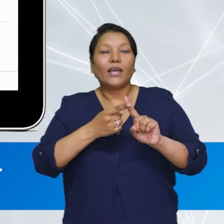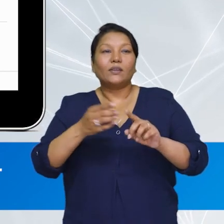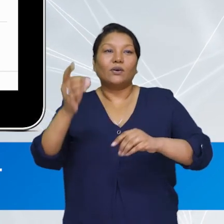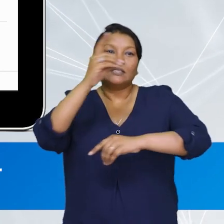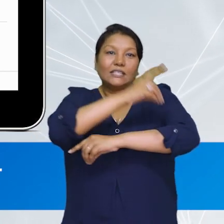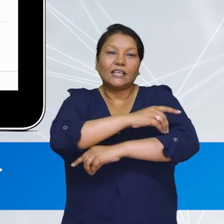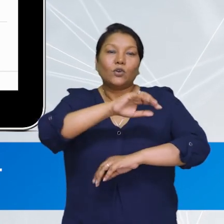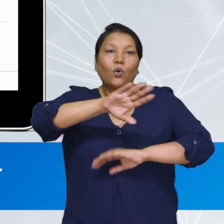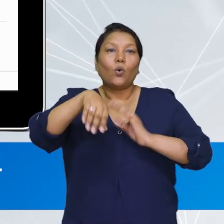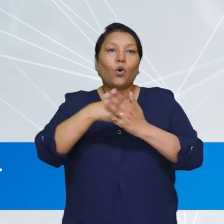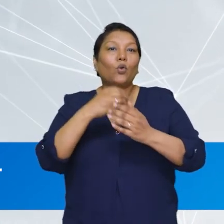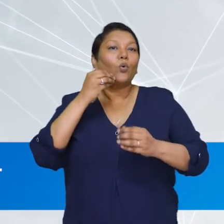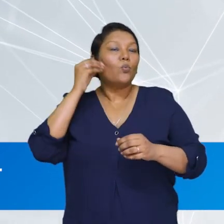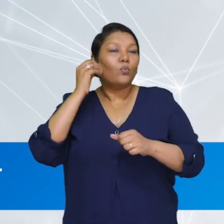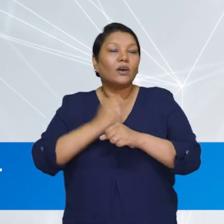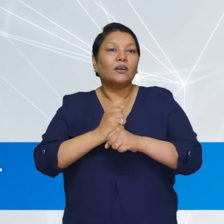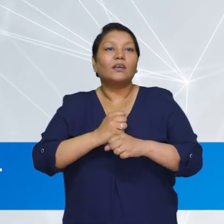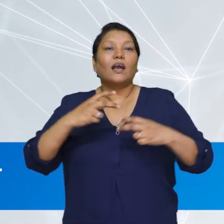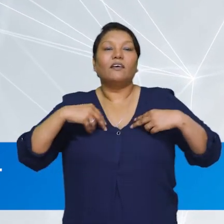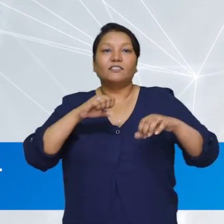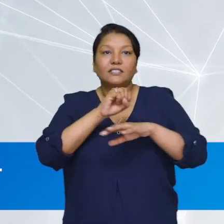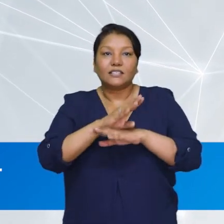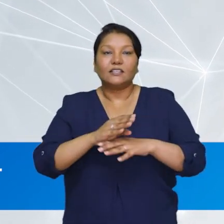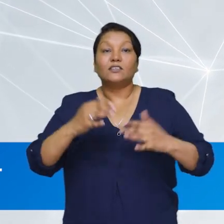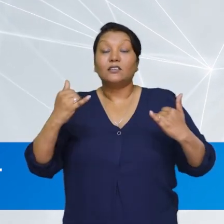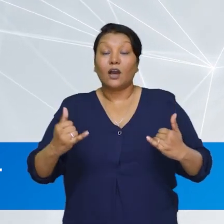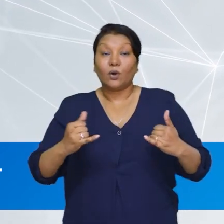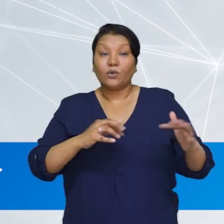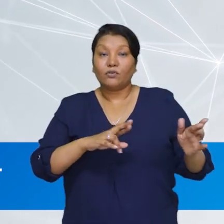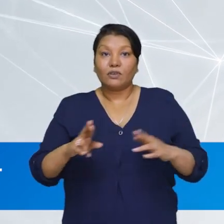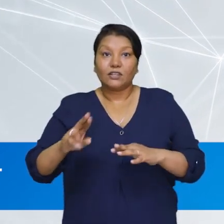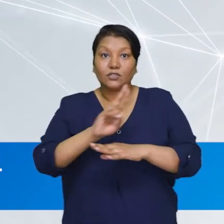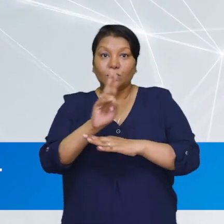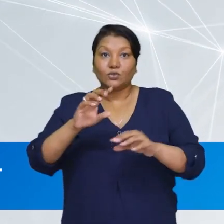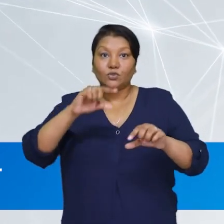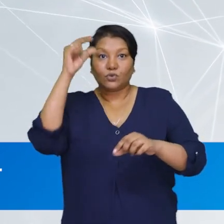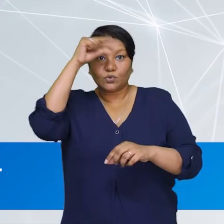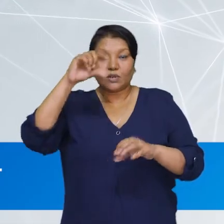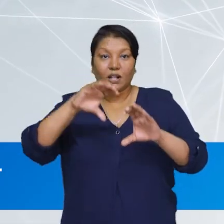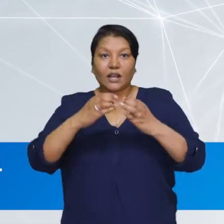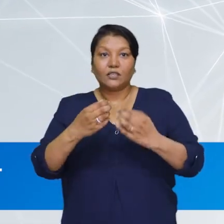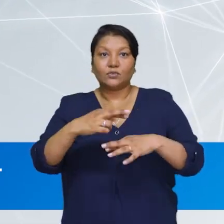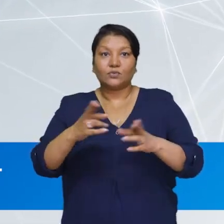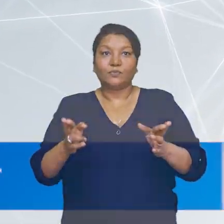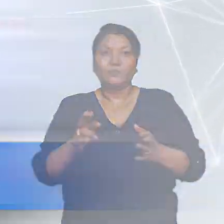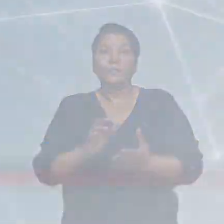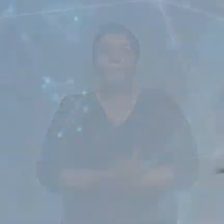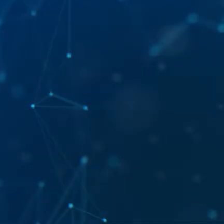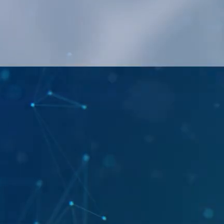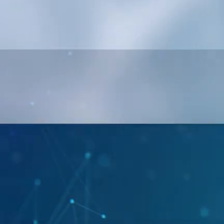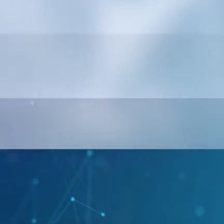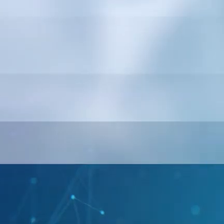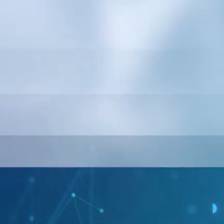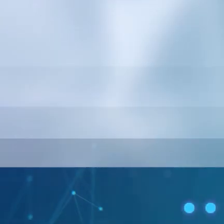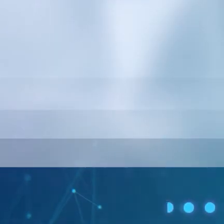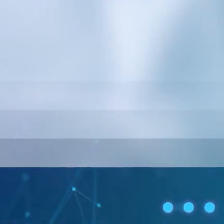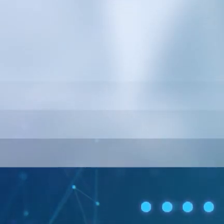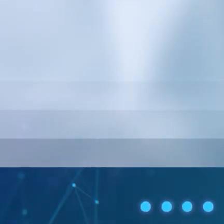are due. By learning these simple features, you are now ready to use your Google Classroom.